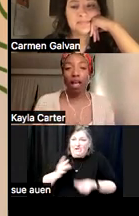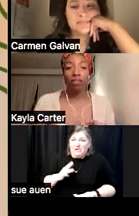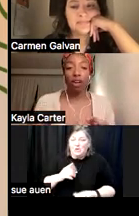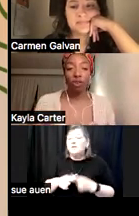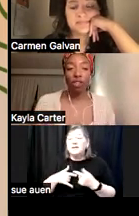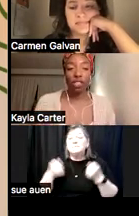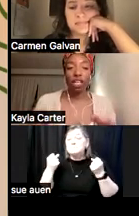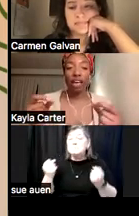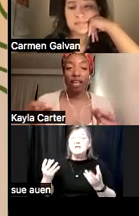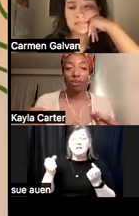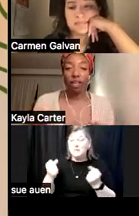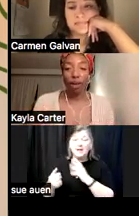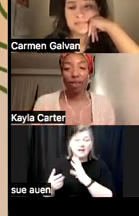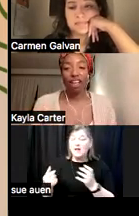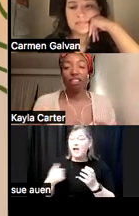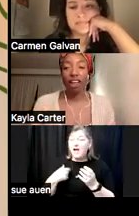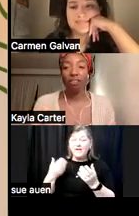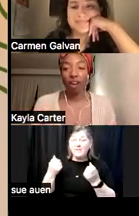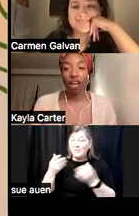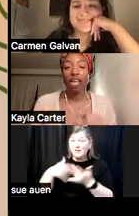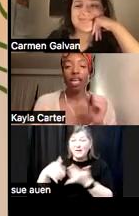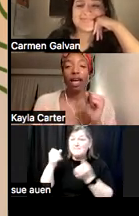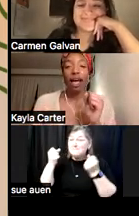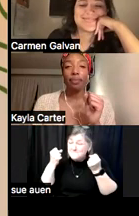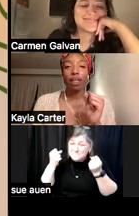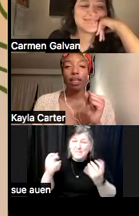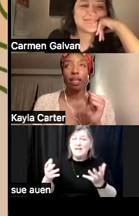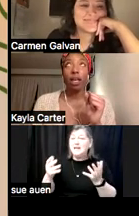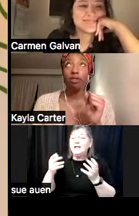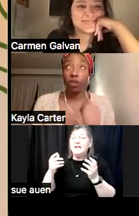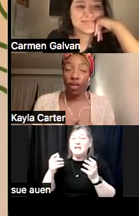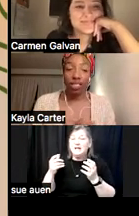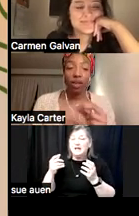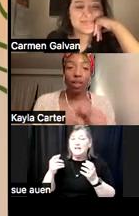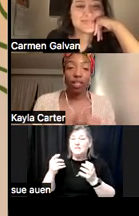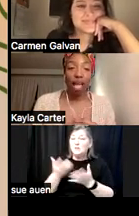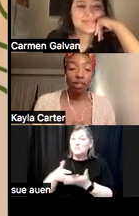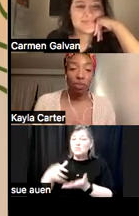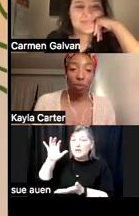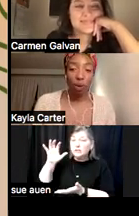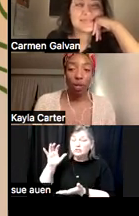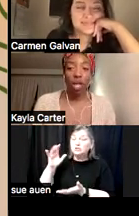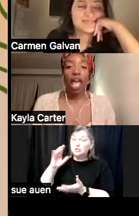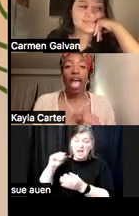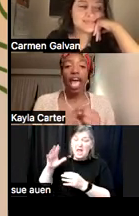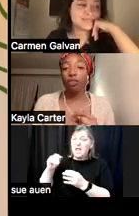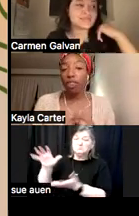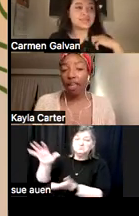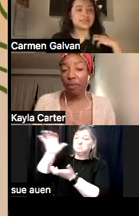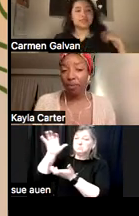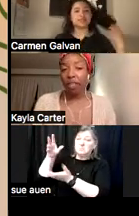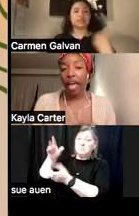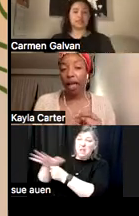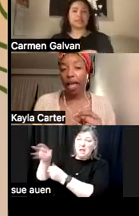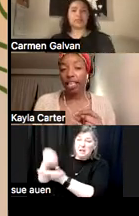lot of, unfortunately, I've had to be around a lot of very affluent and well-established people. And for